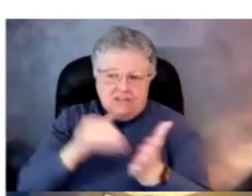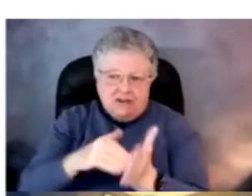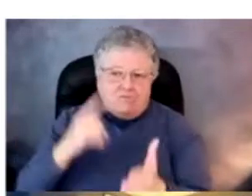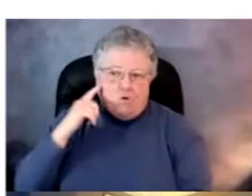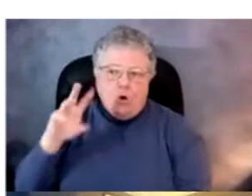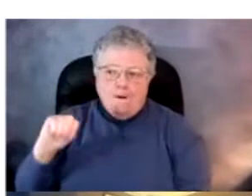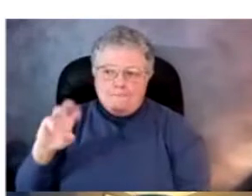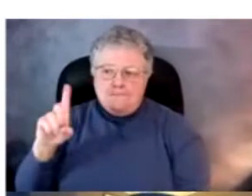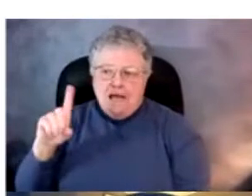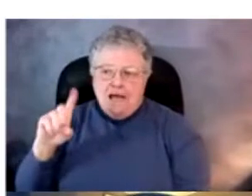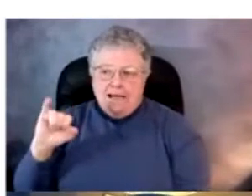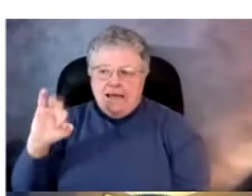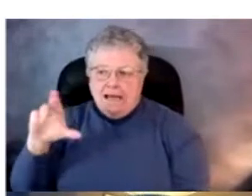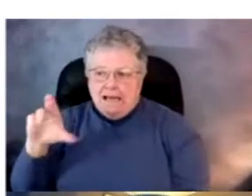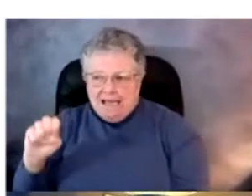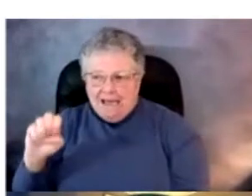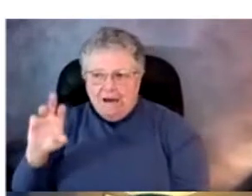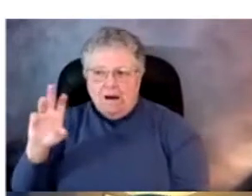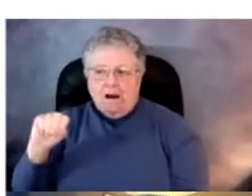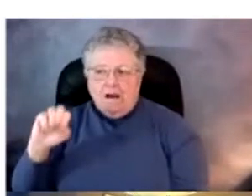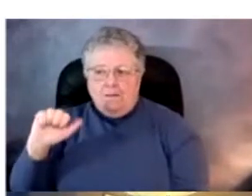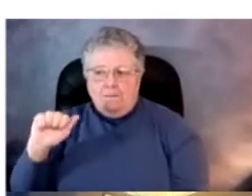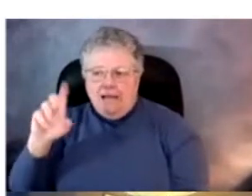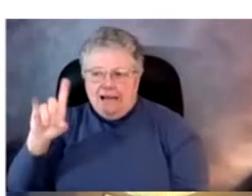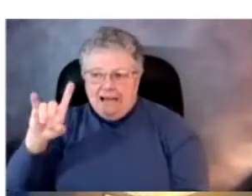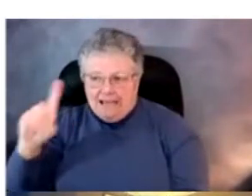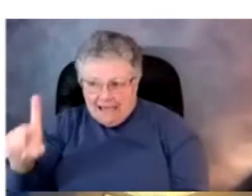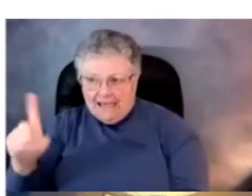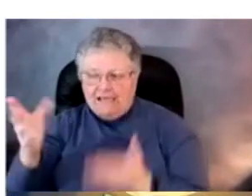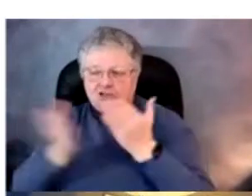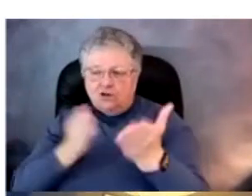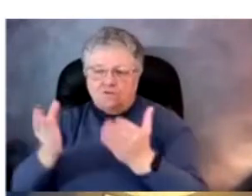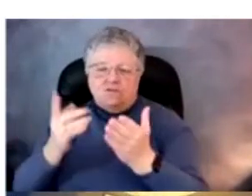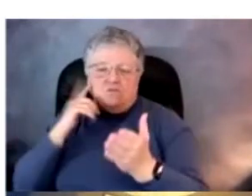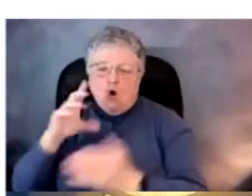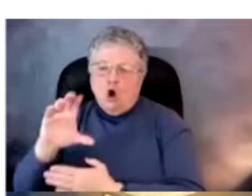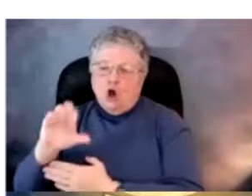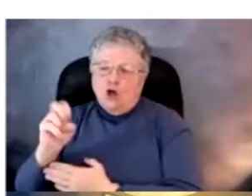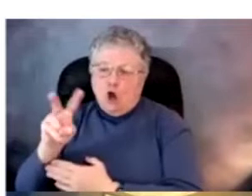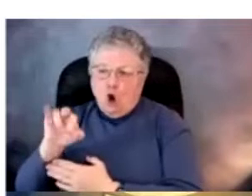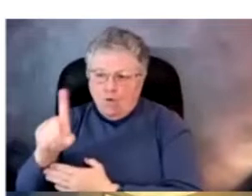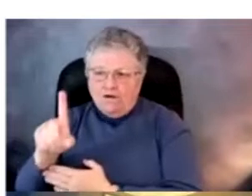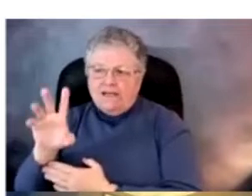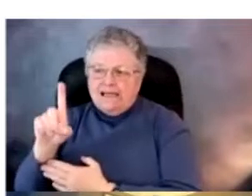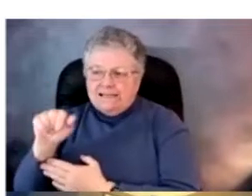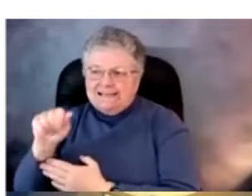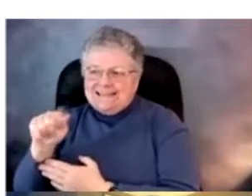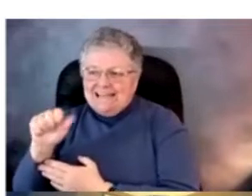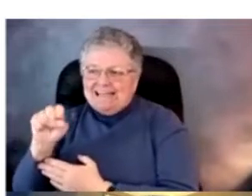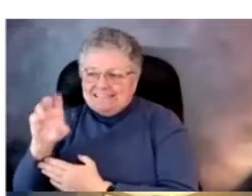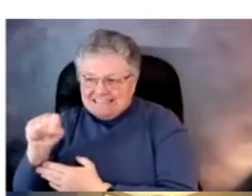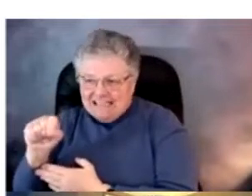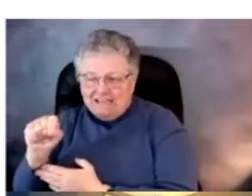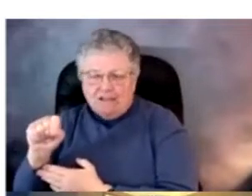Medicaid Services data set, COVID-19 data set, to do a national analysis of COVID-19 cases